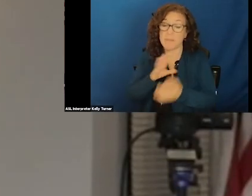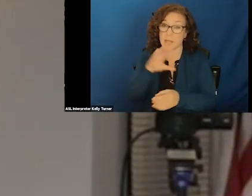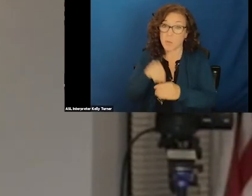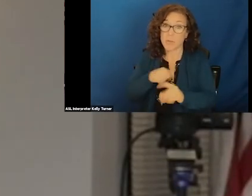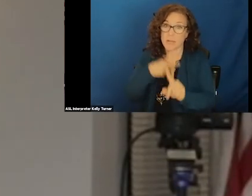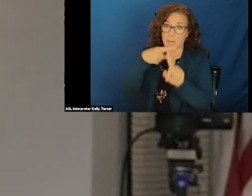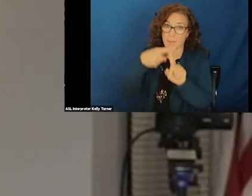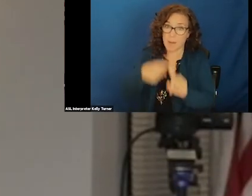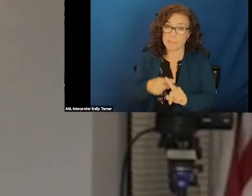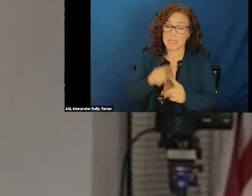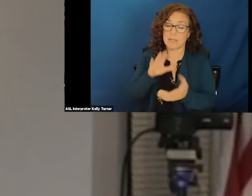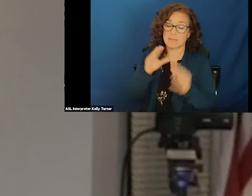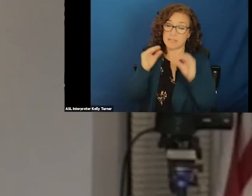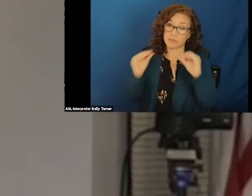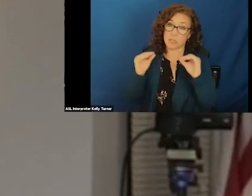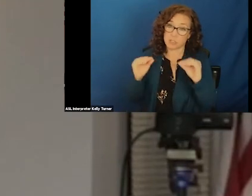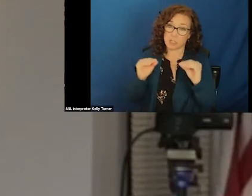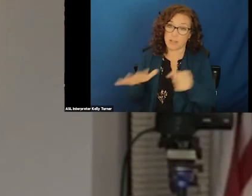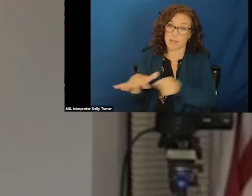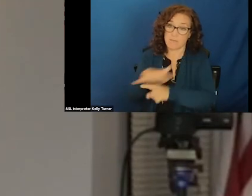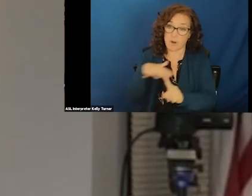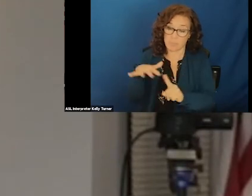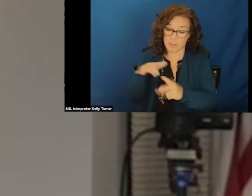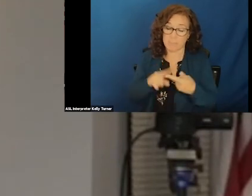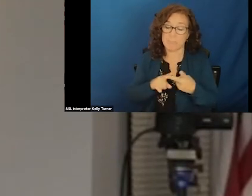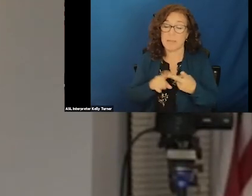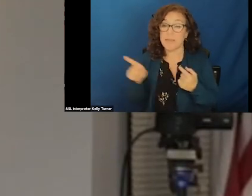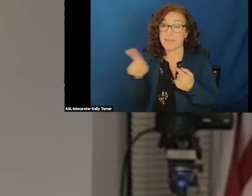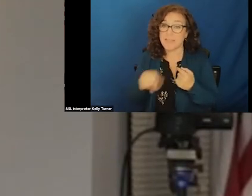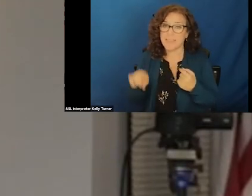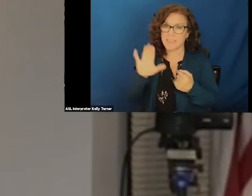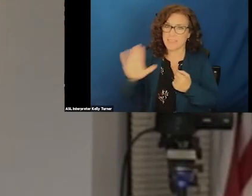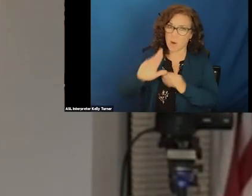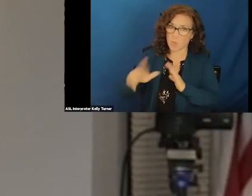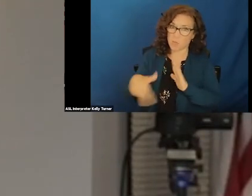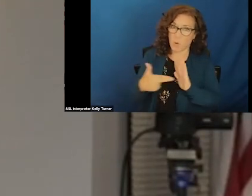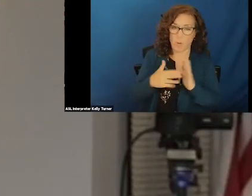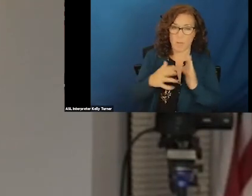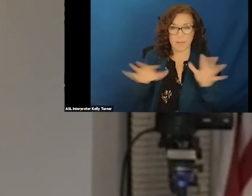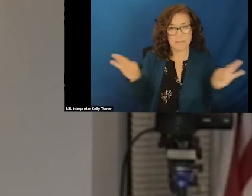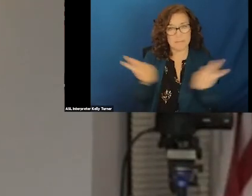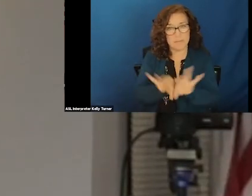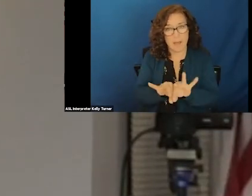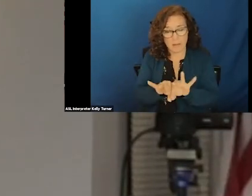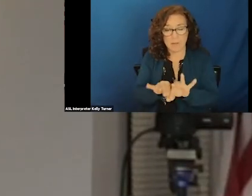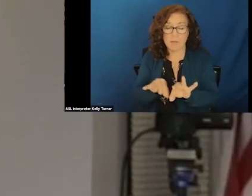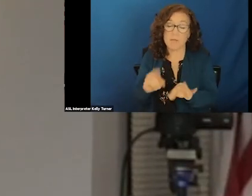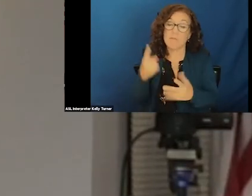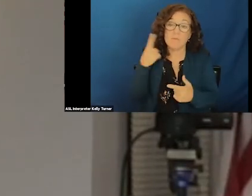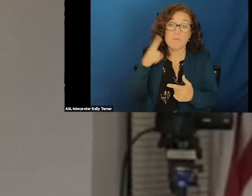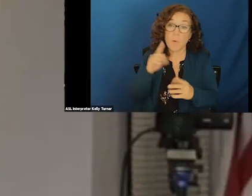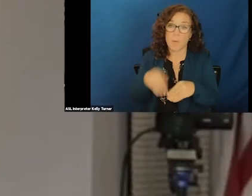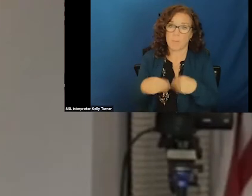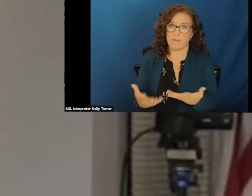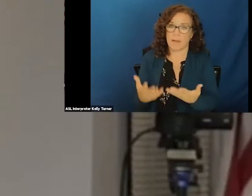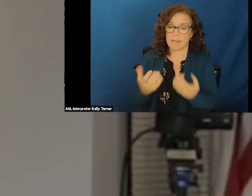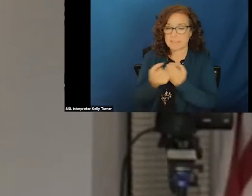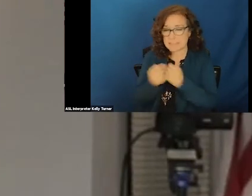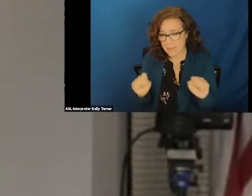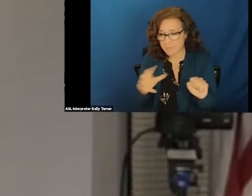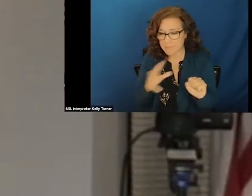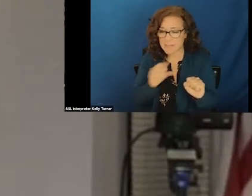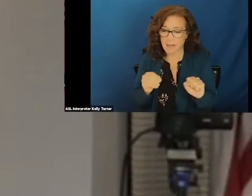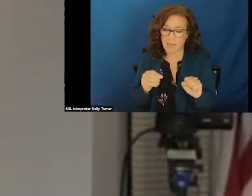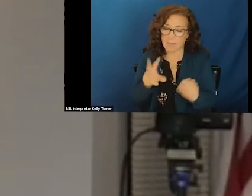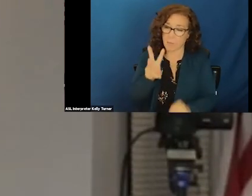providing for the welfare and safety of Santa Barbara Unified School District students. And whereas classified professionals employed by the Santa Barbara Unified